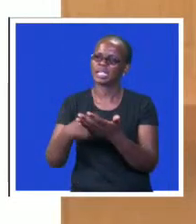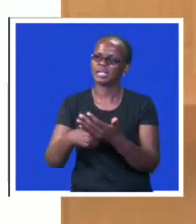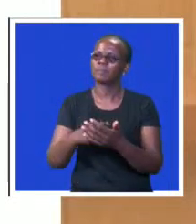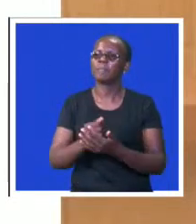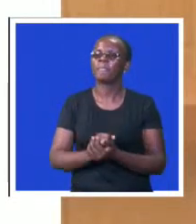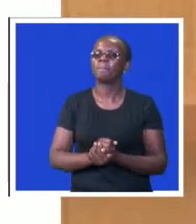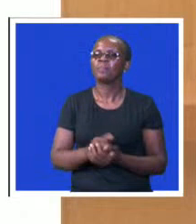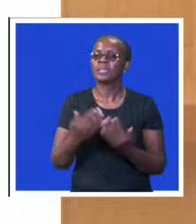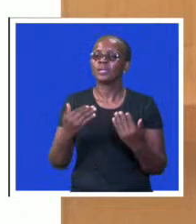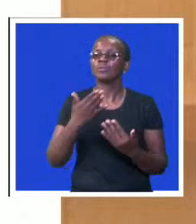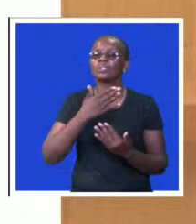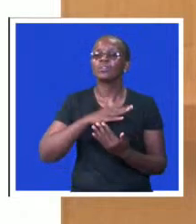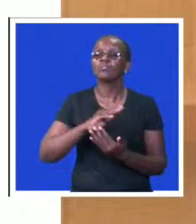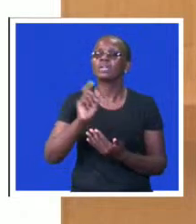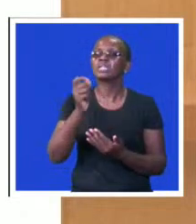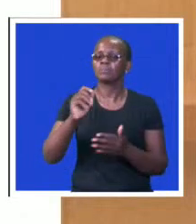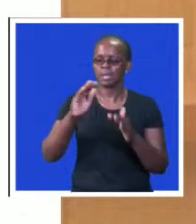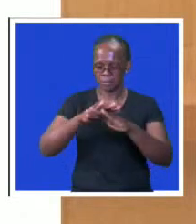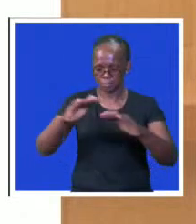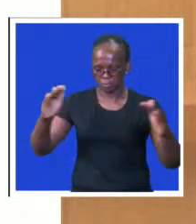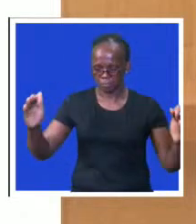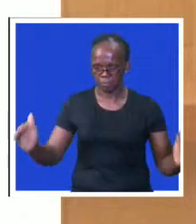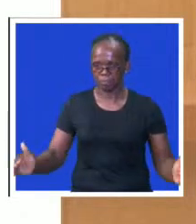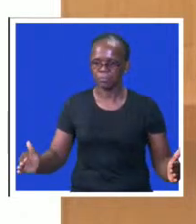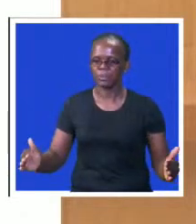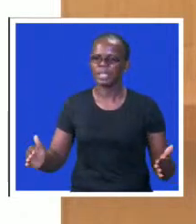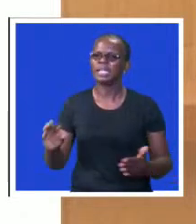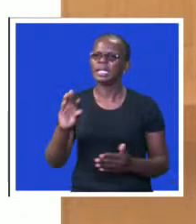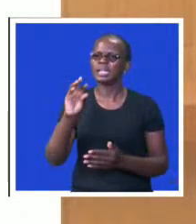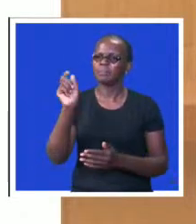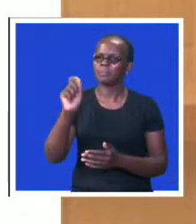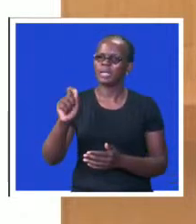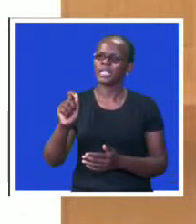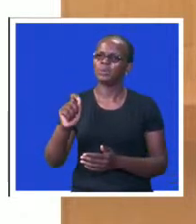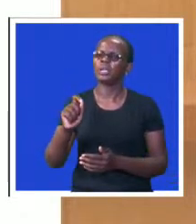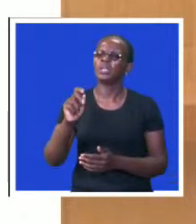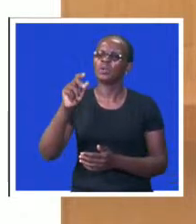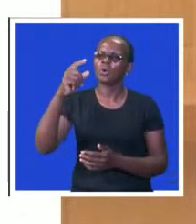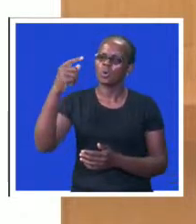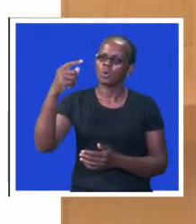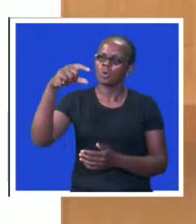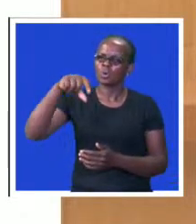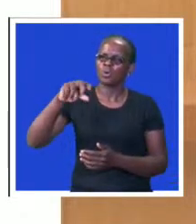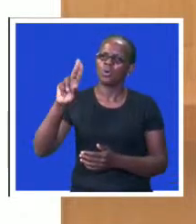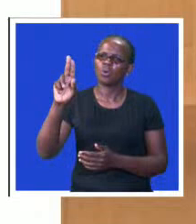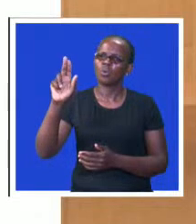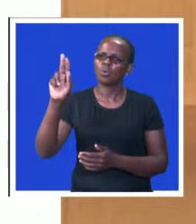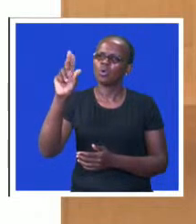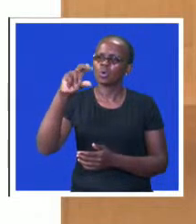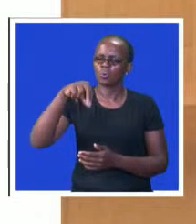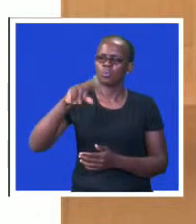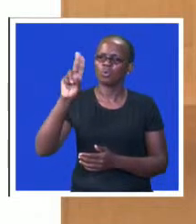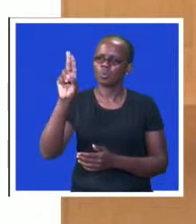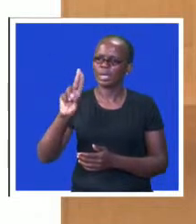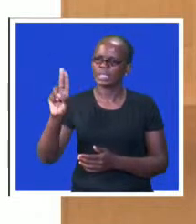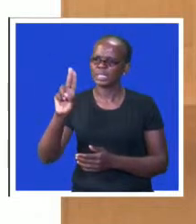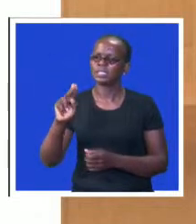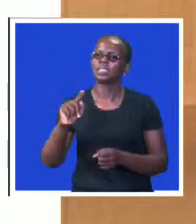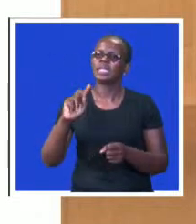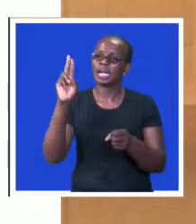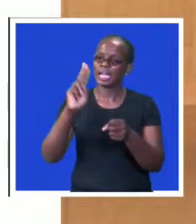write a table showing items, quantity, cost per item, and the cost